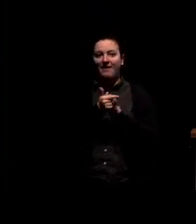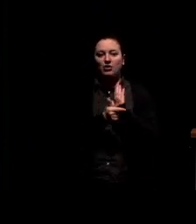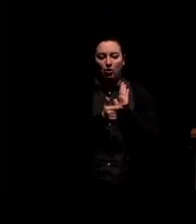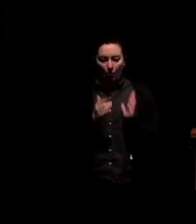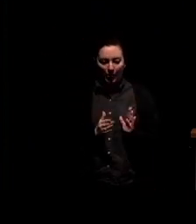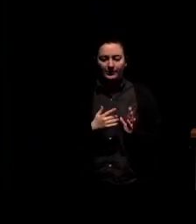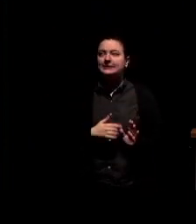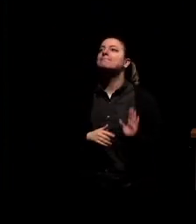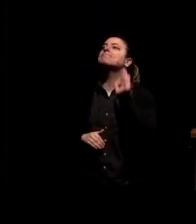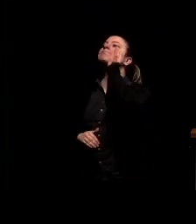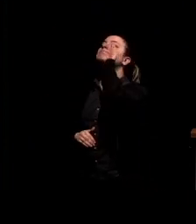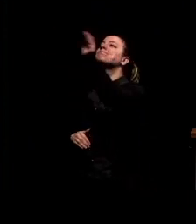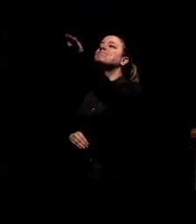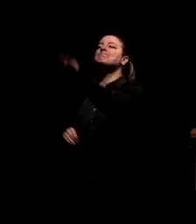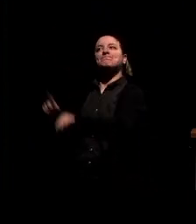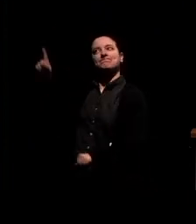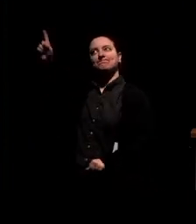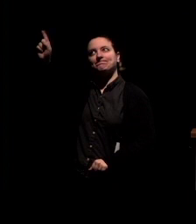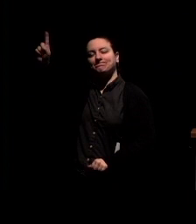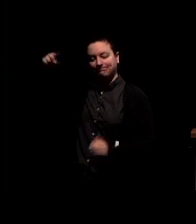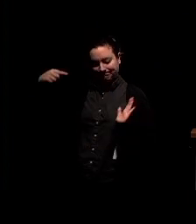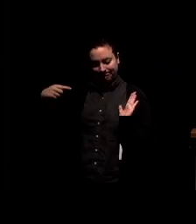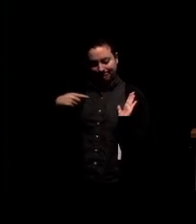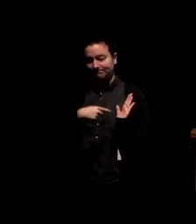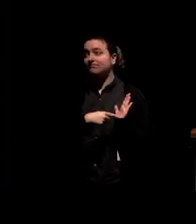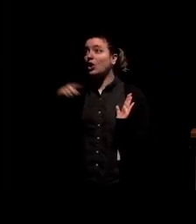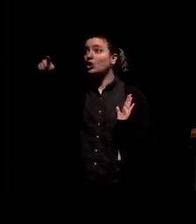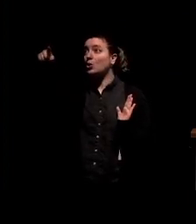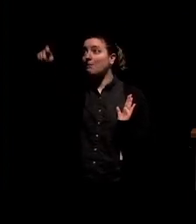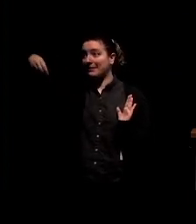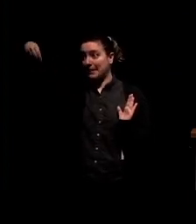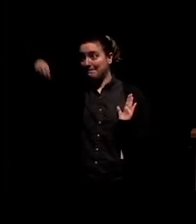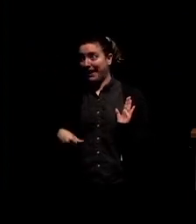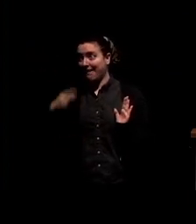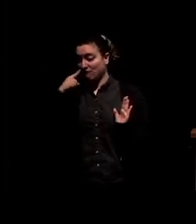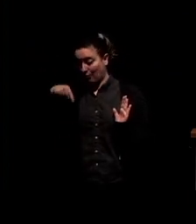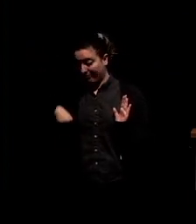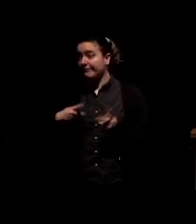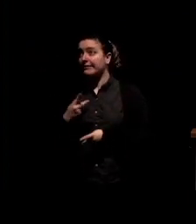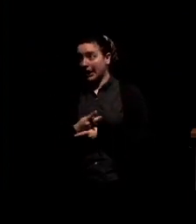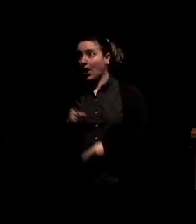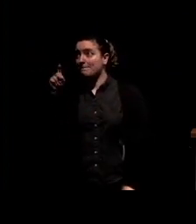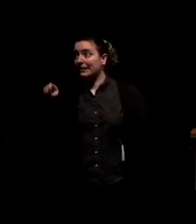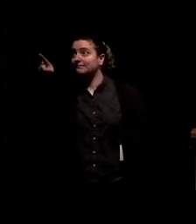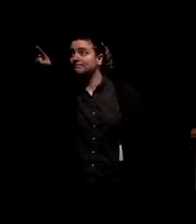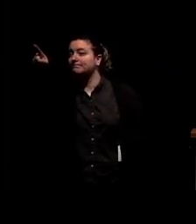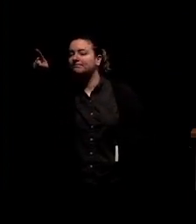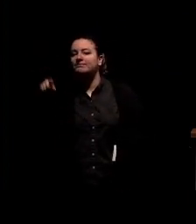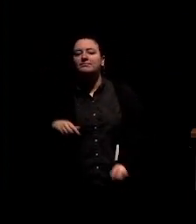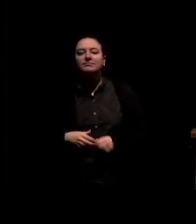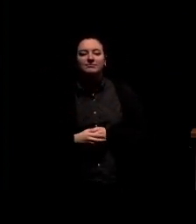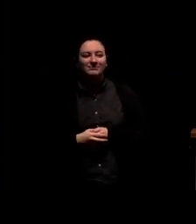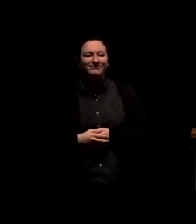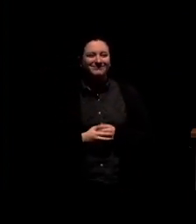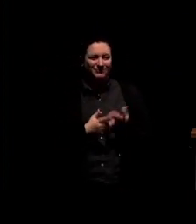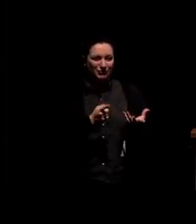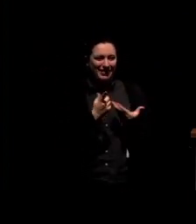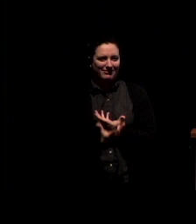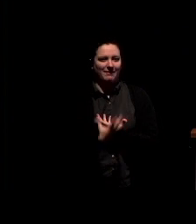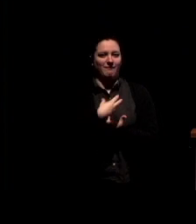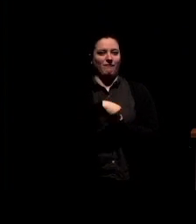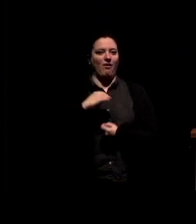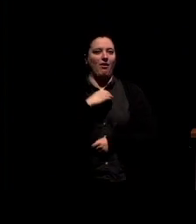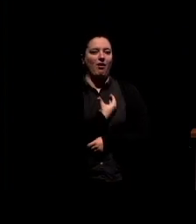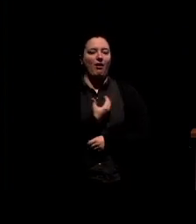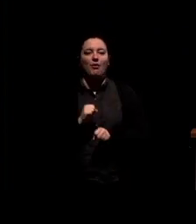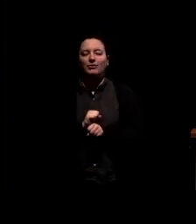this gender-affirming care. So that kind of systems change as well as the direct work that we do. So lastly, I just want to leave you